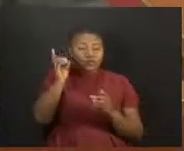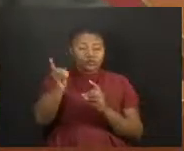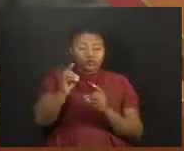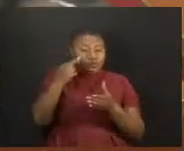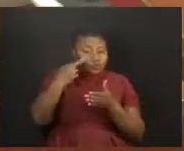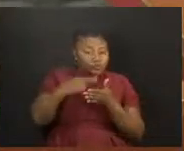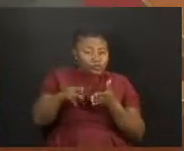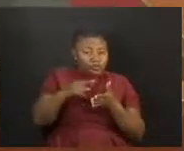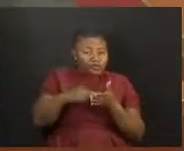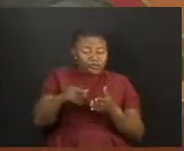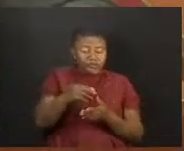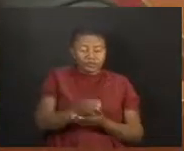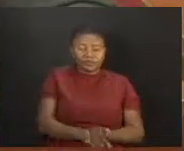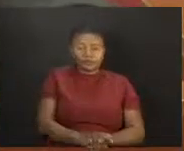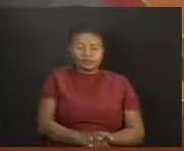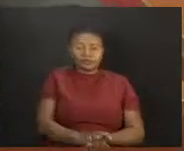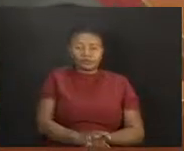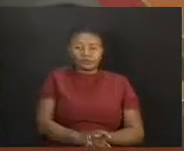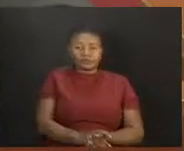soon.